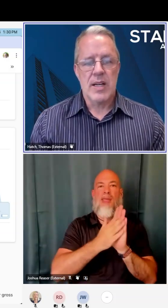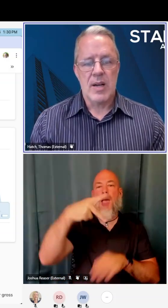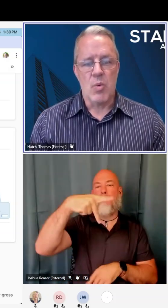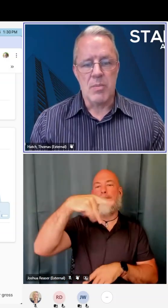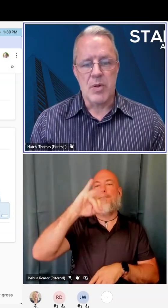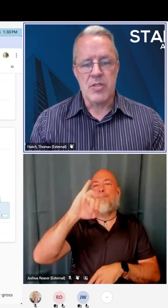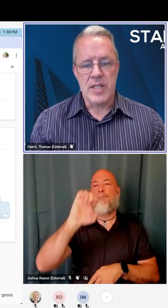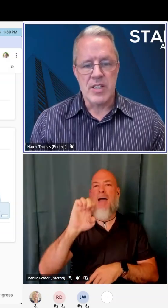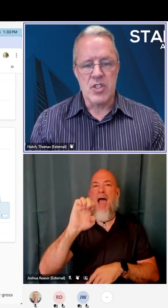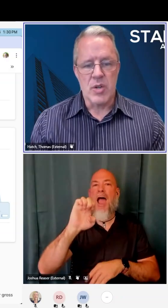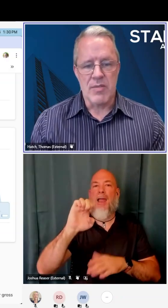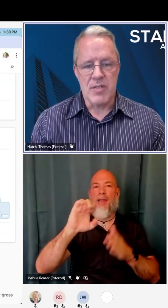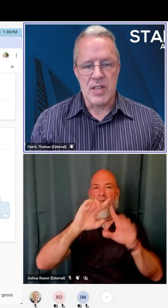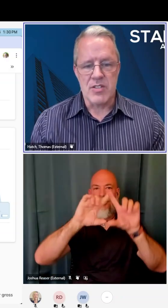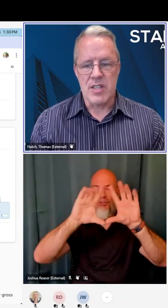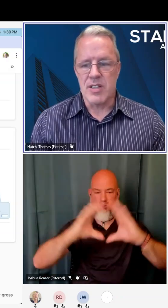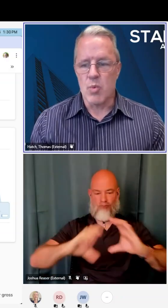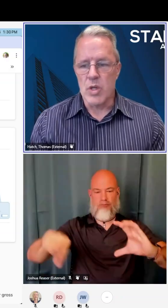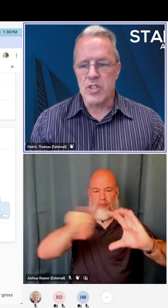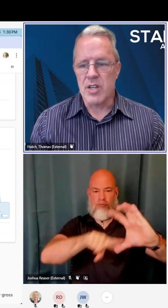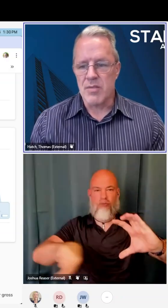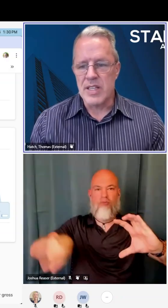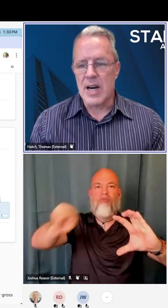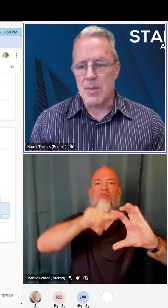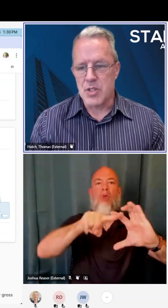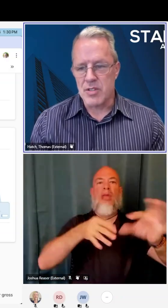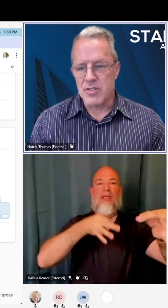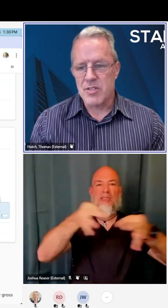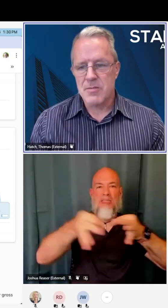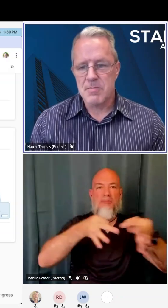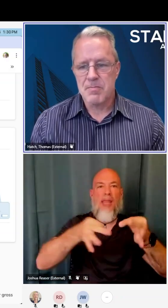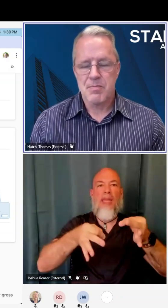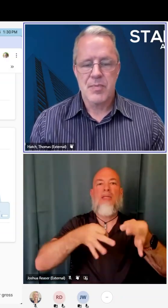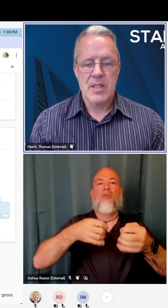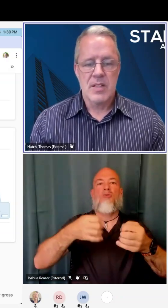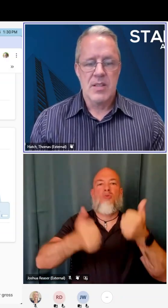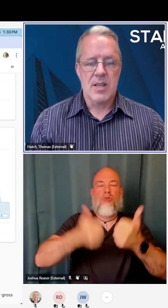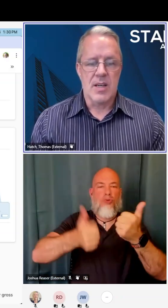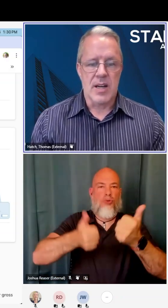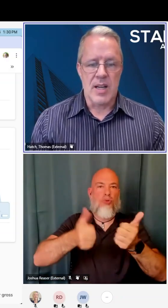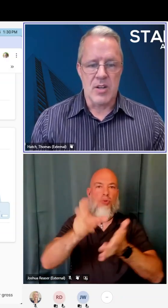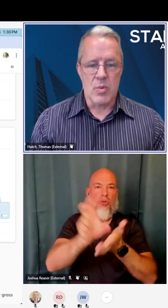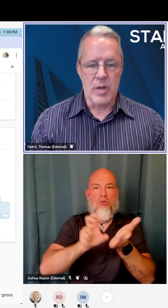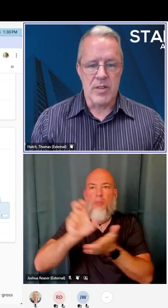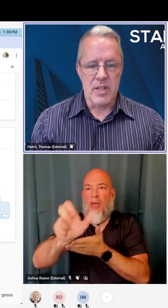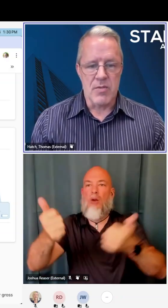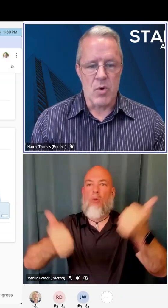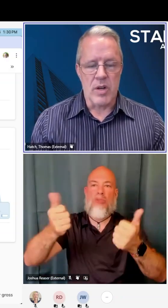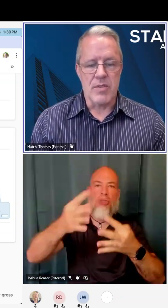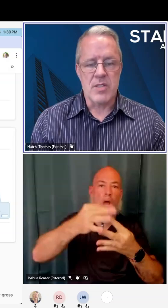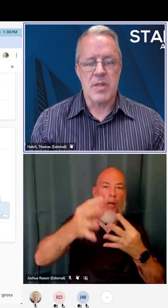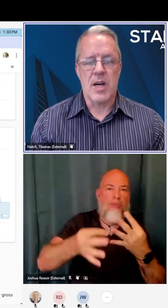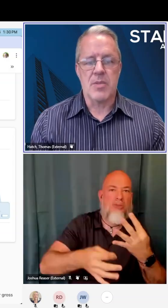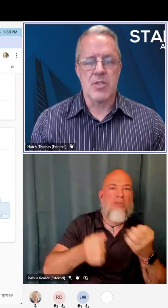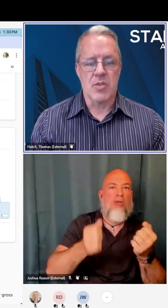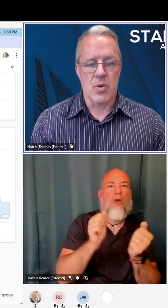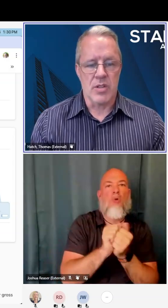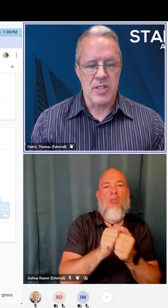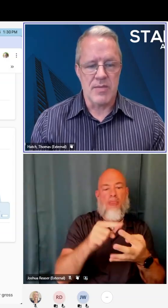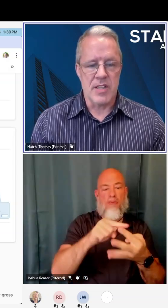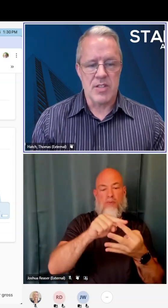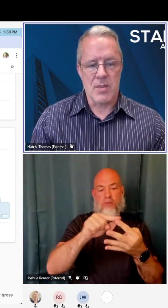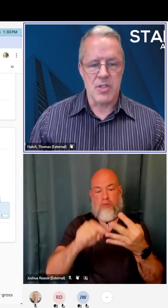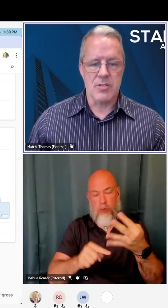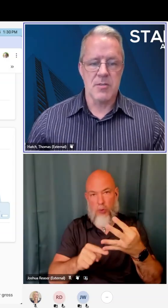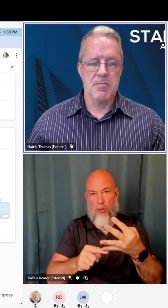you what percentage you have invested in which of the options, either with the 4 investment options or